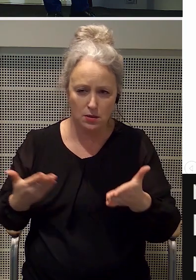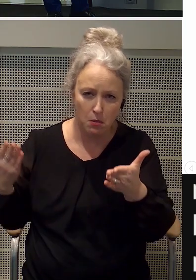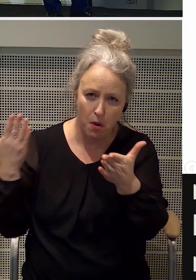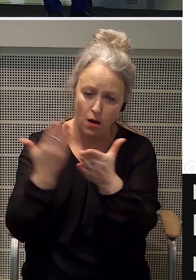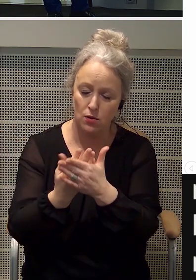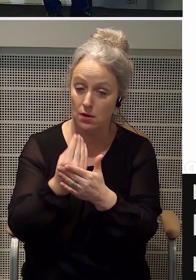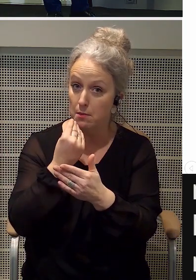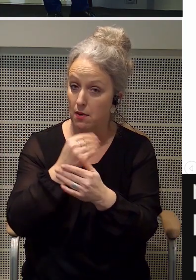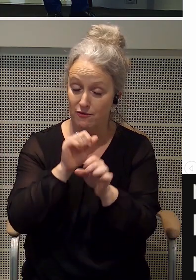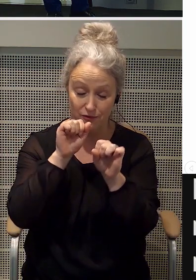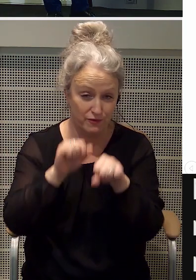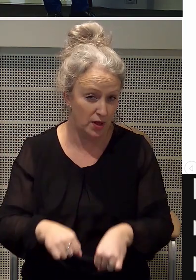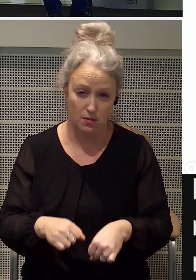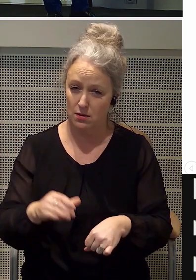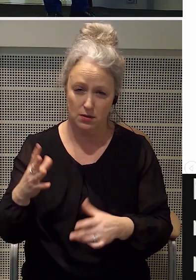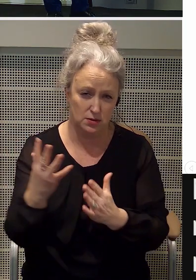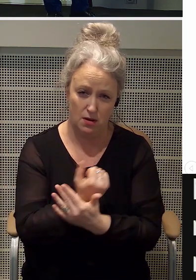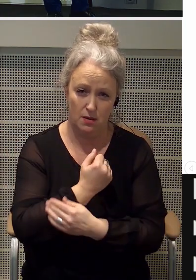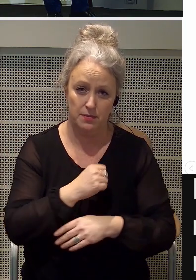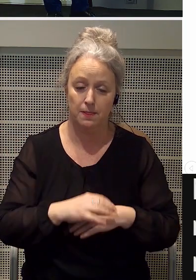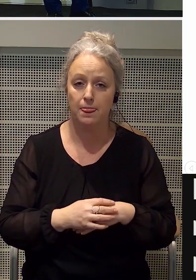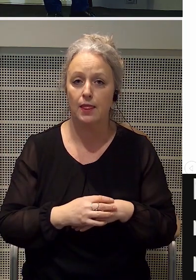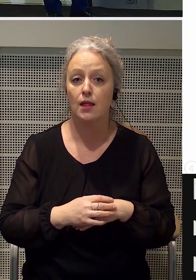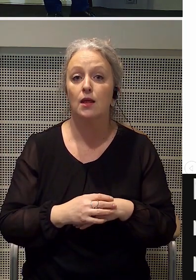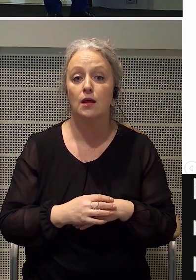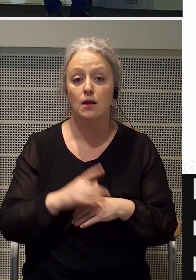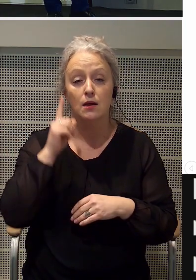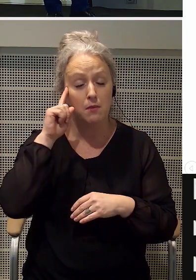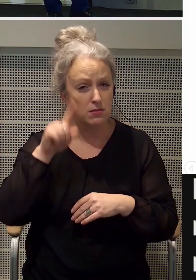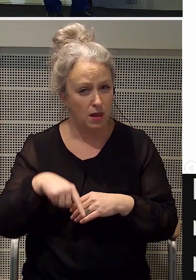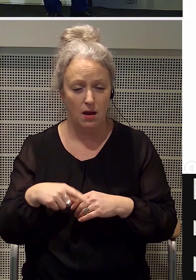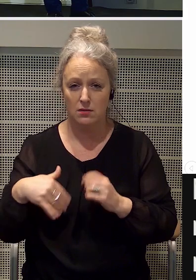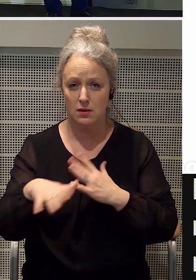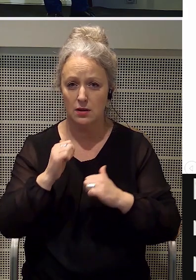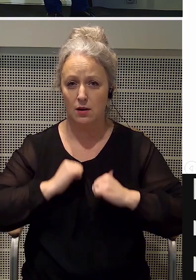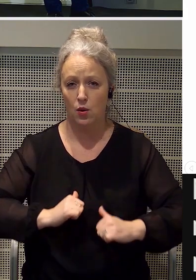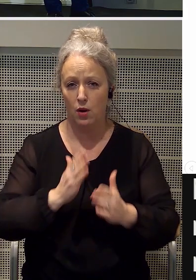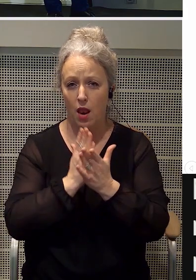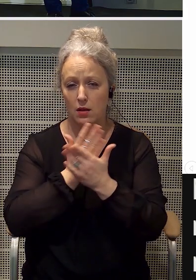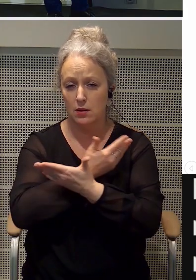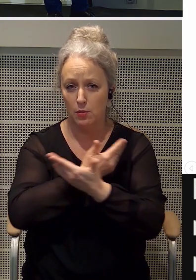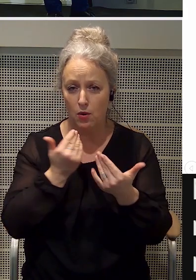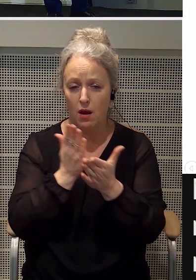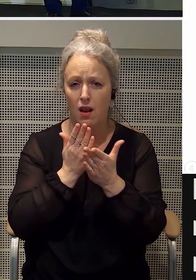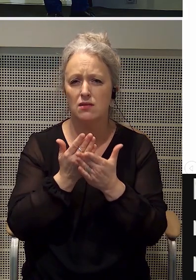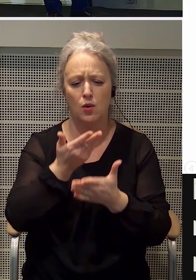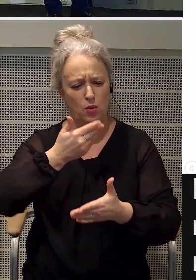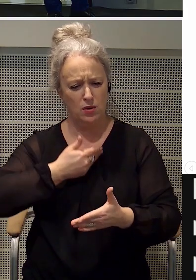And we tried to do the best with the funds we have. I